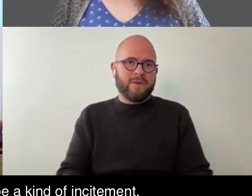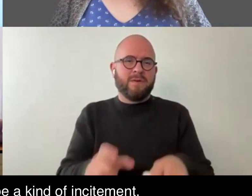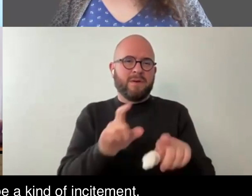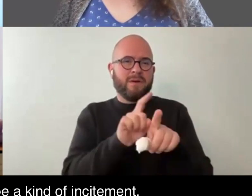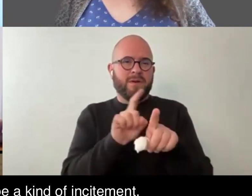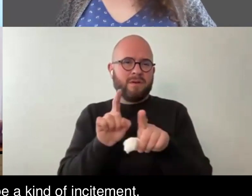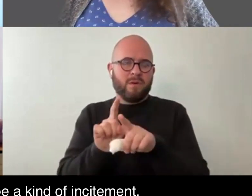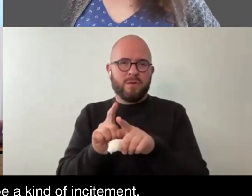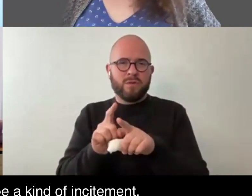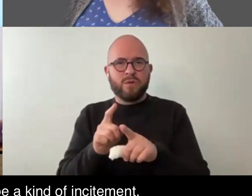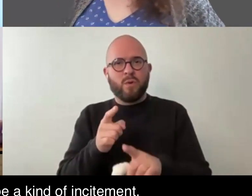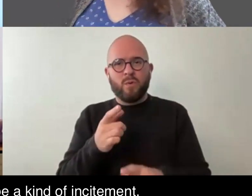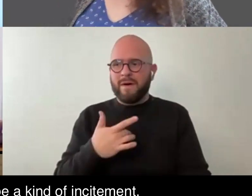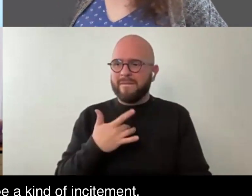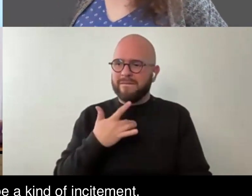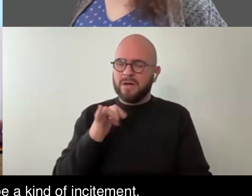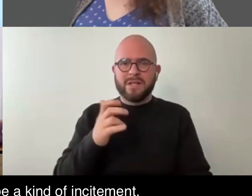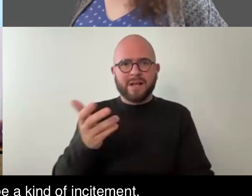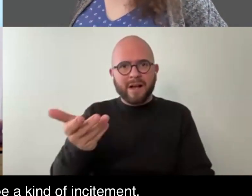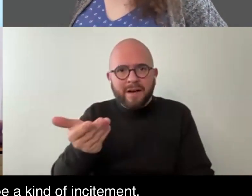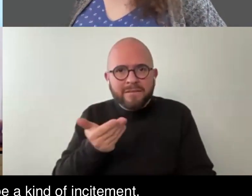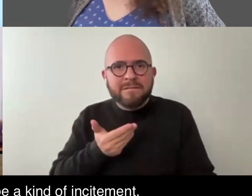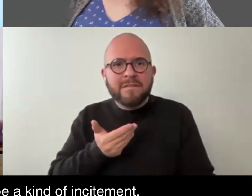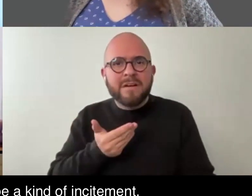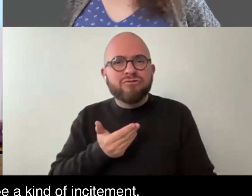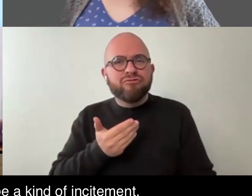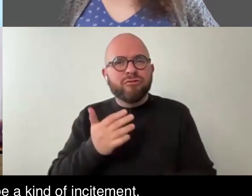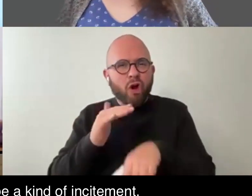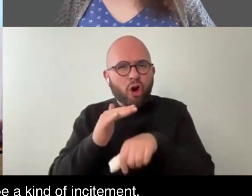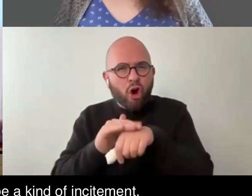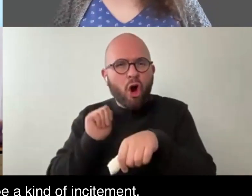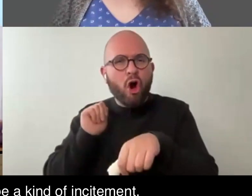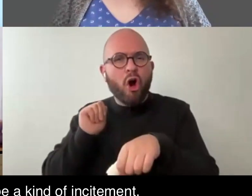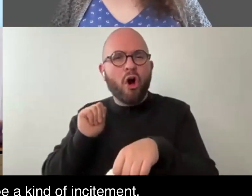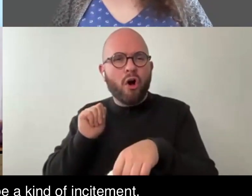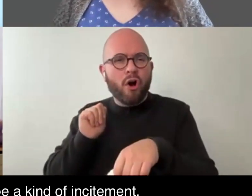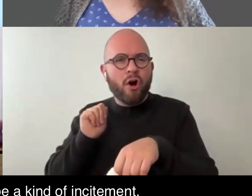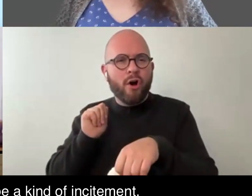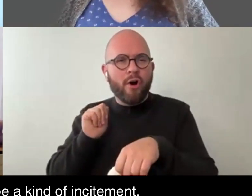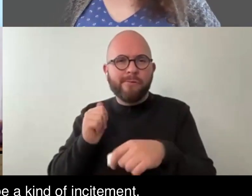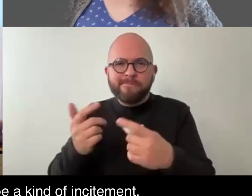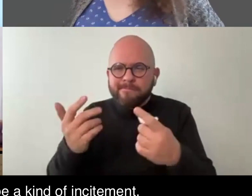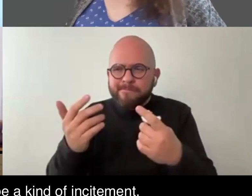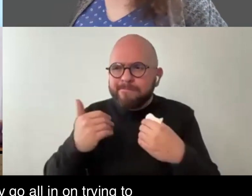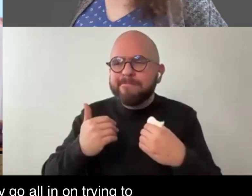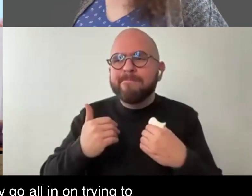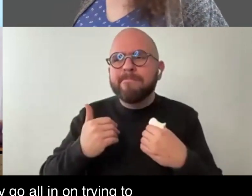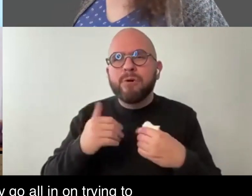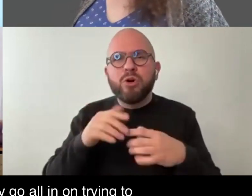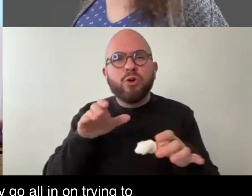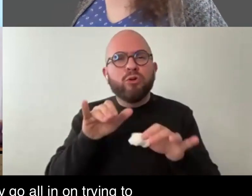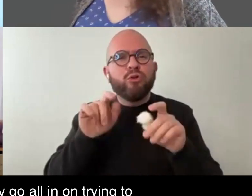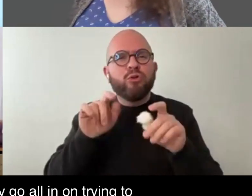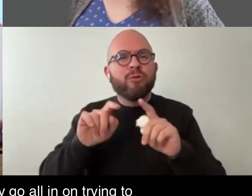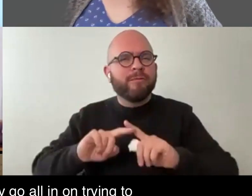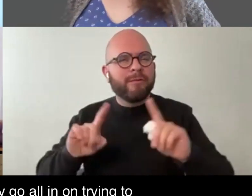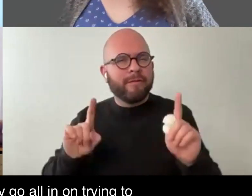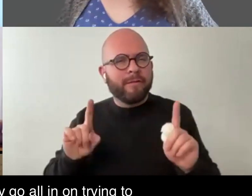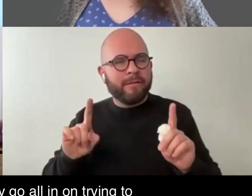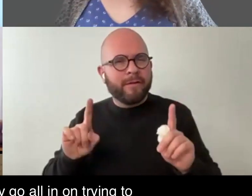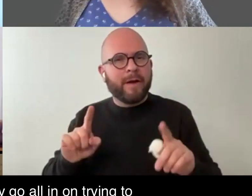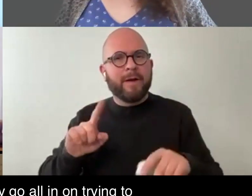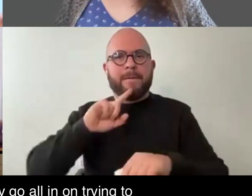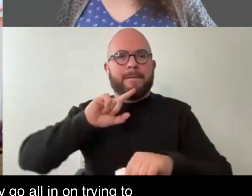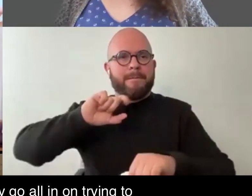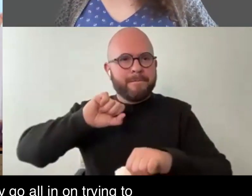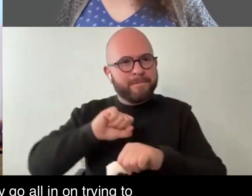an invitation, a call, a goad to do it differently, to actually really